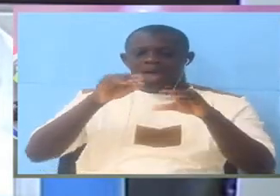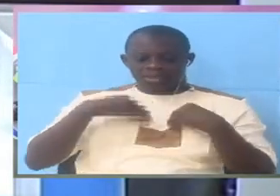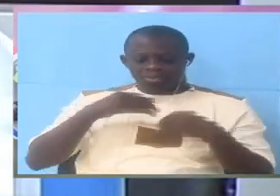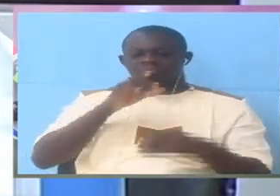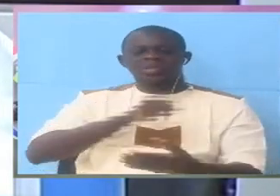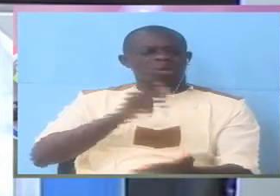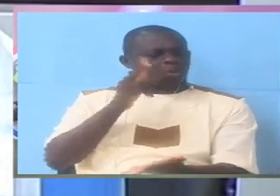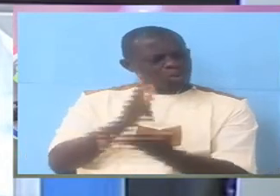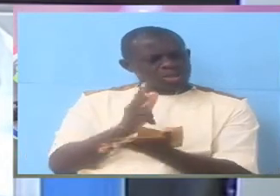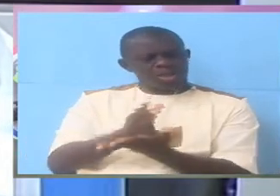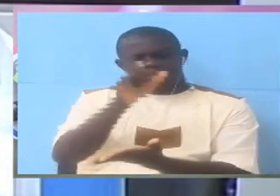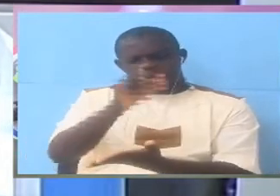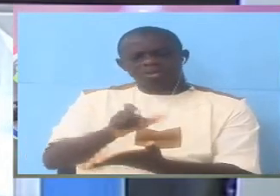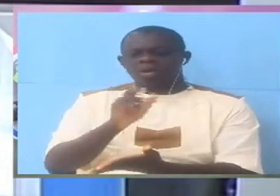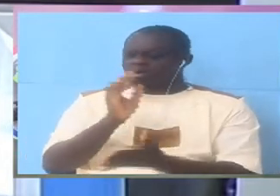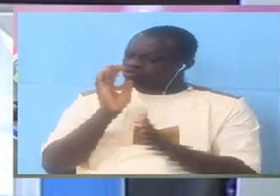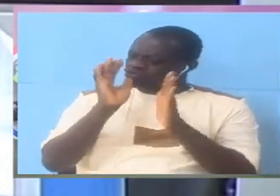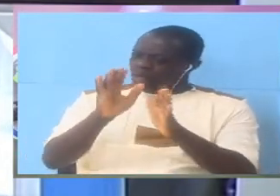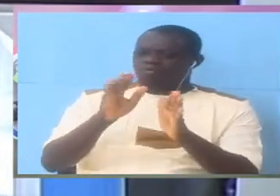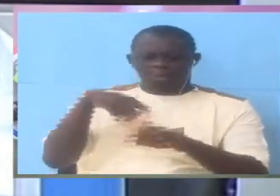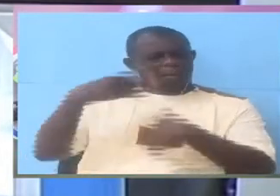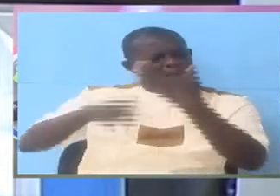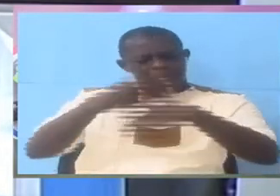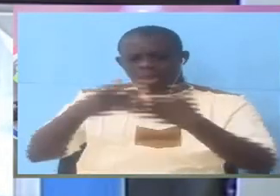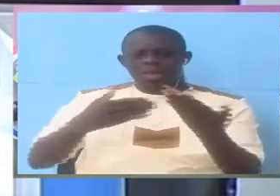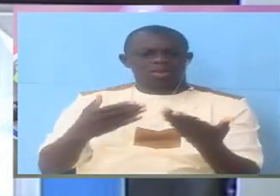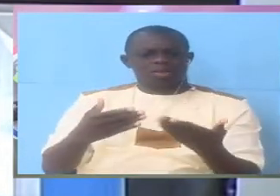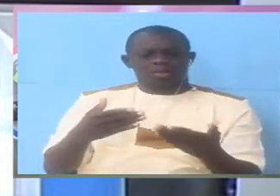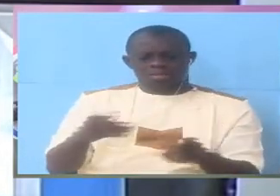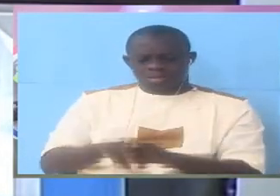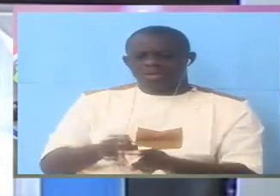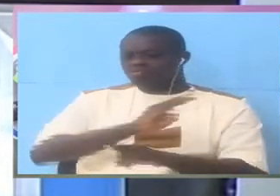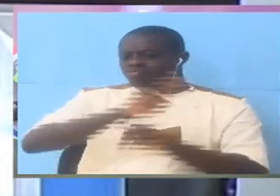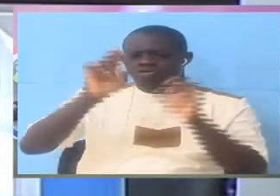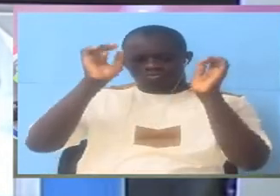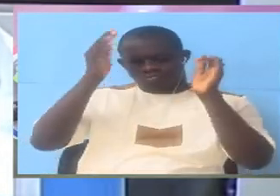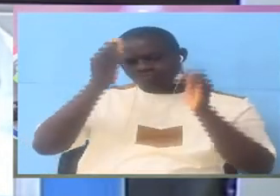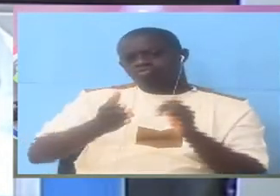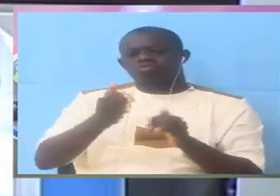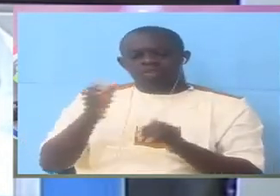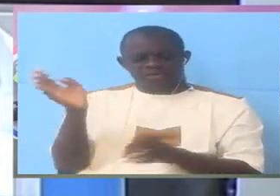let's stop playing games. Would you say that's a lie? It's not true. Exactly.